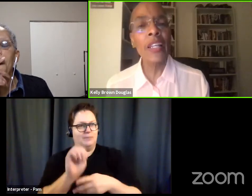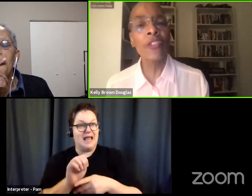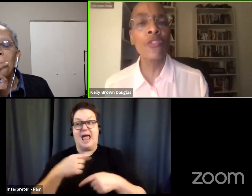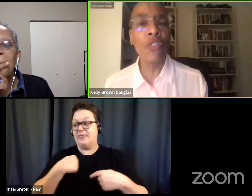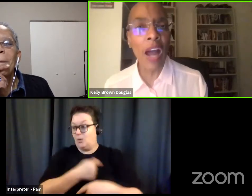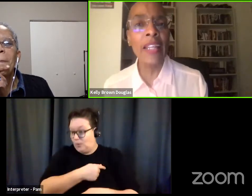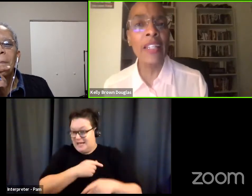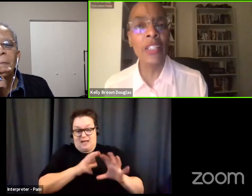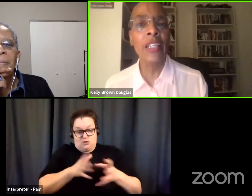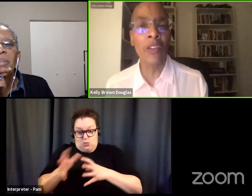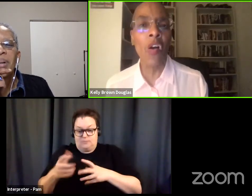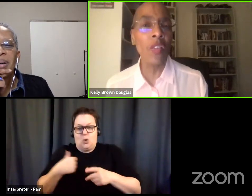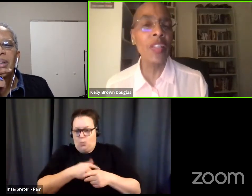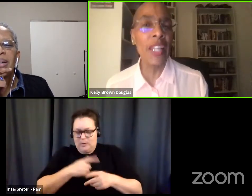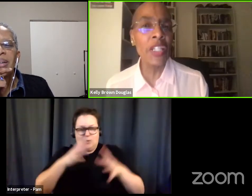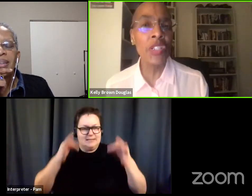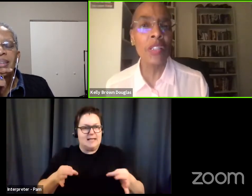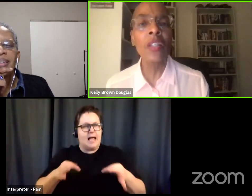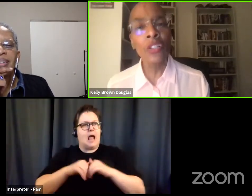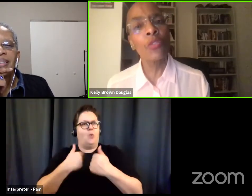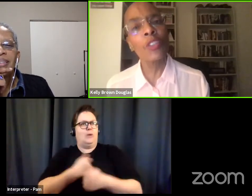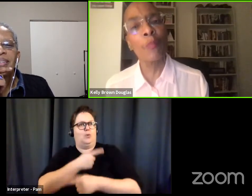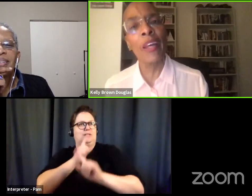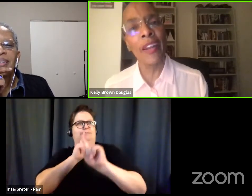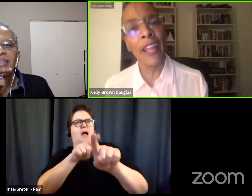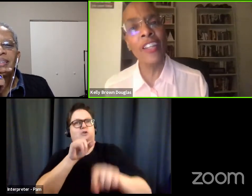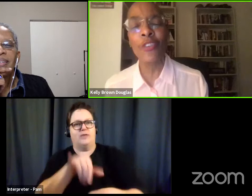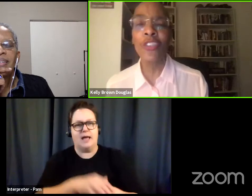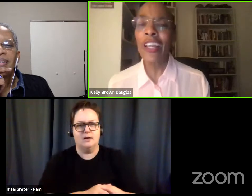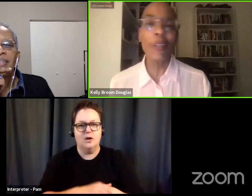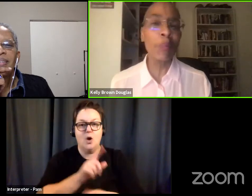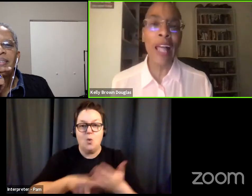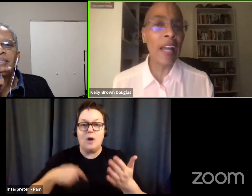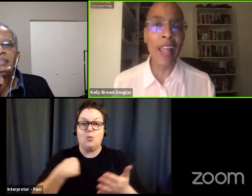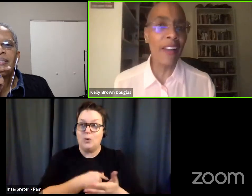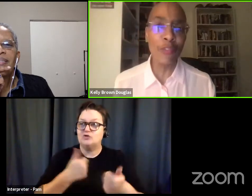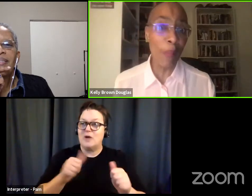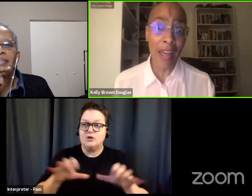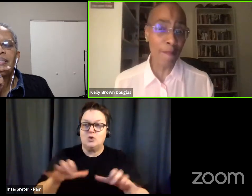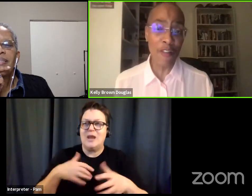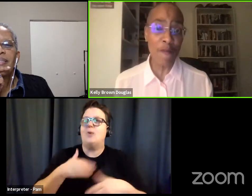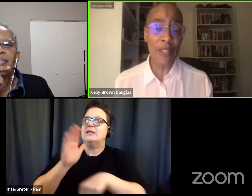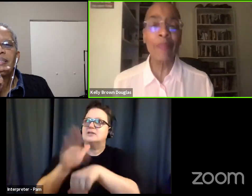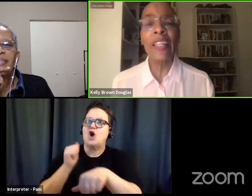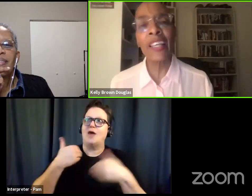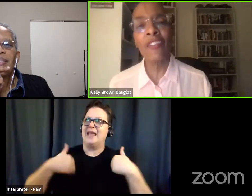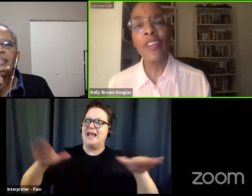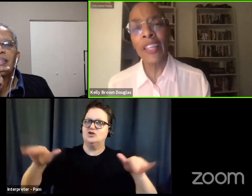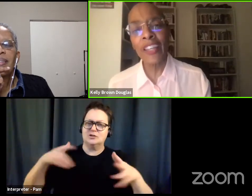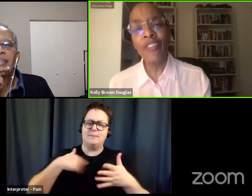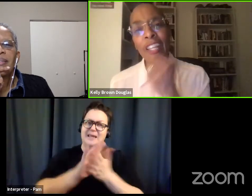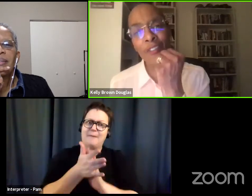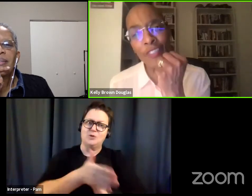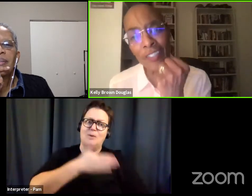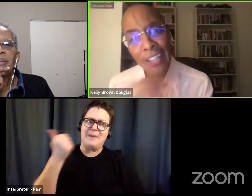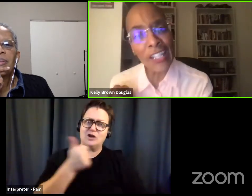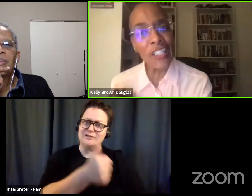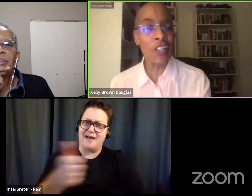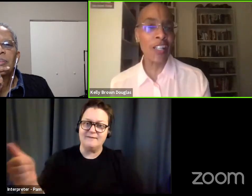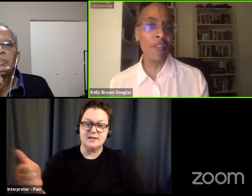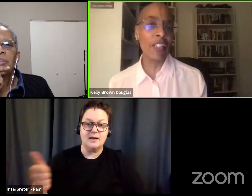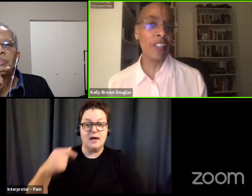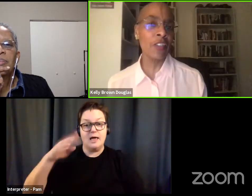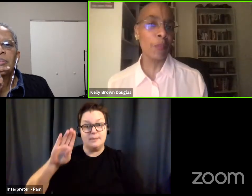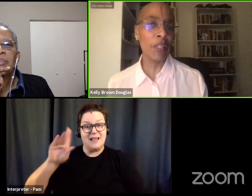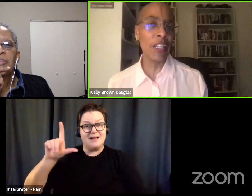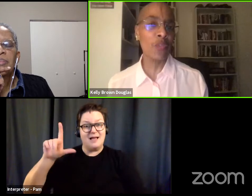now is trying to call the nation to its better angels. The Black Lives Matter movement, if this nation